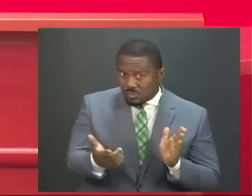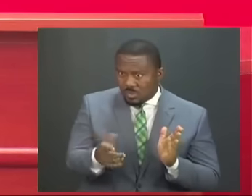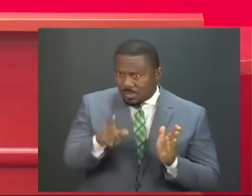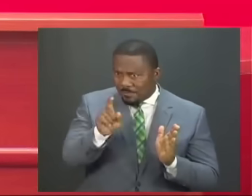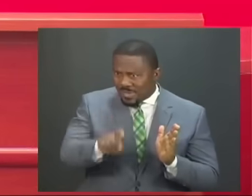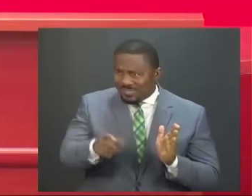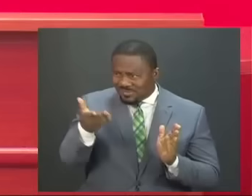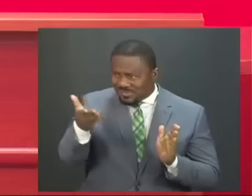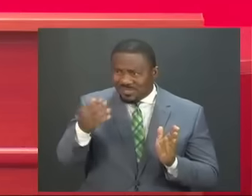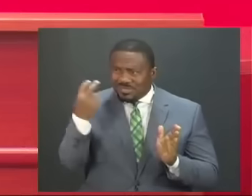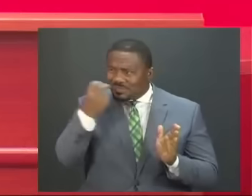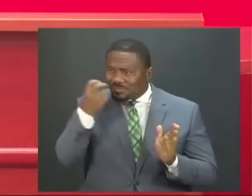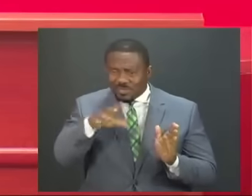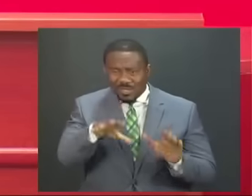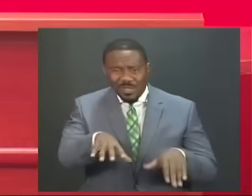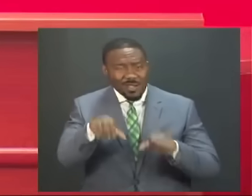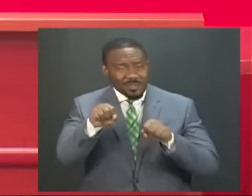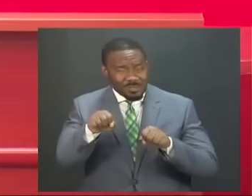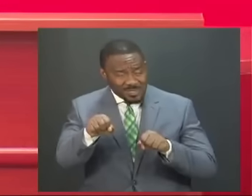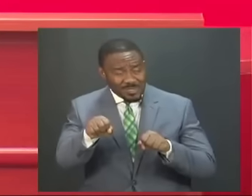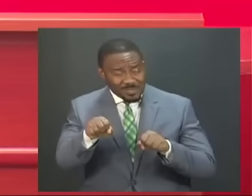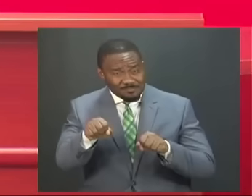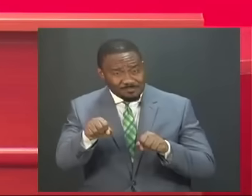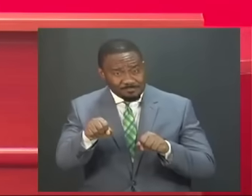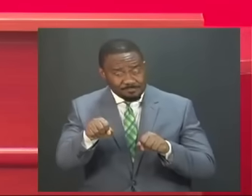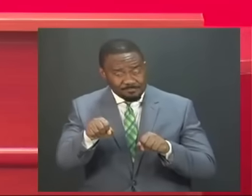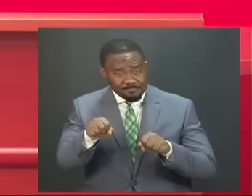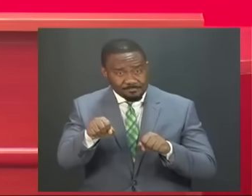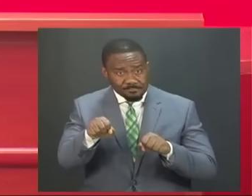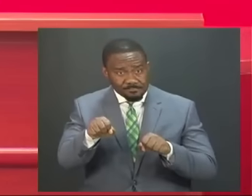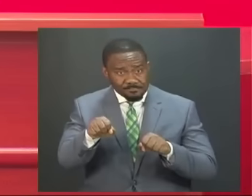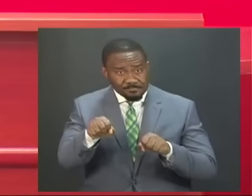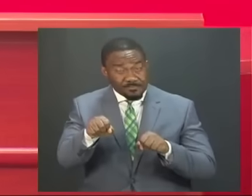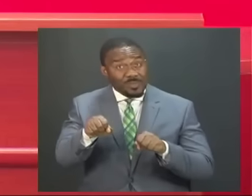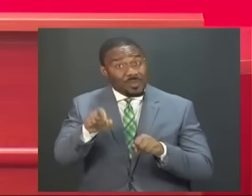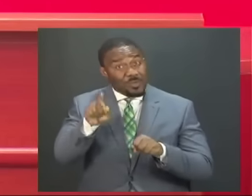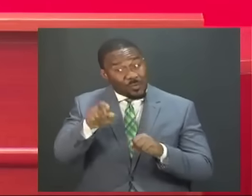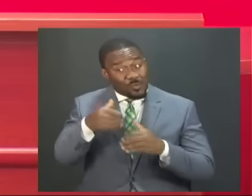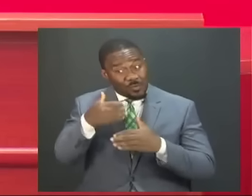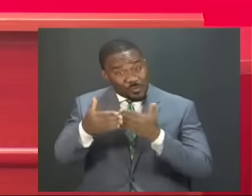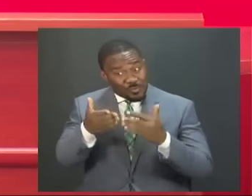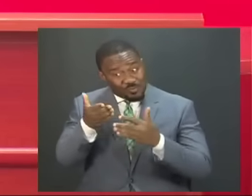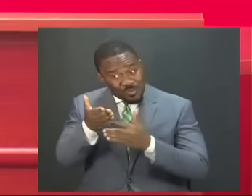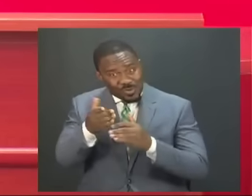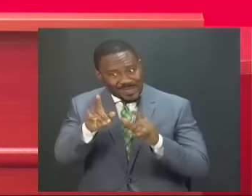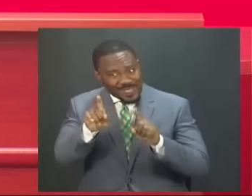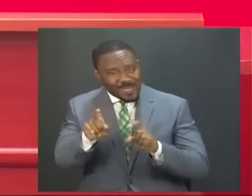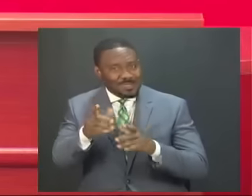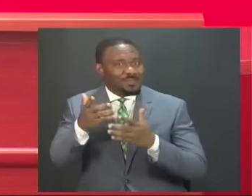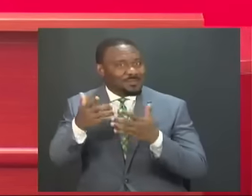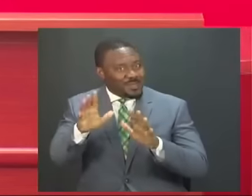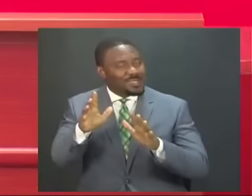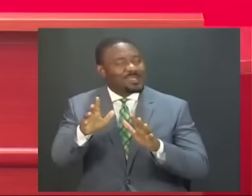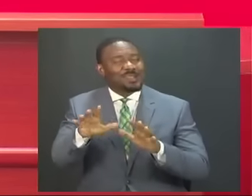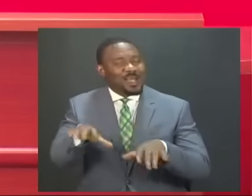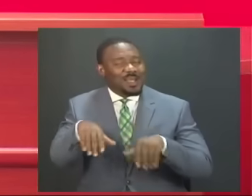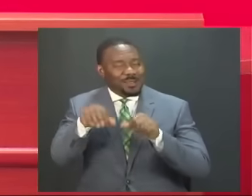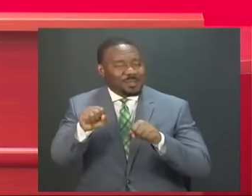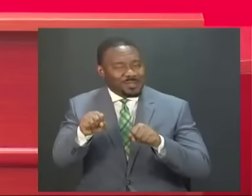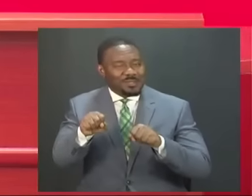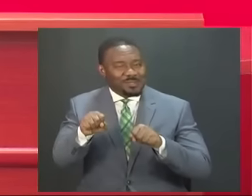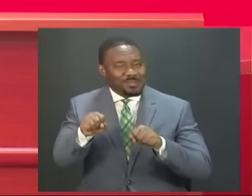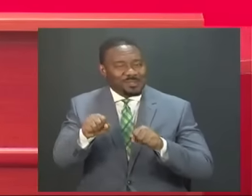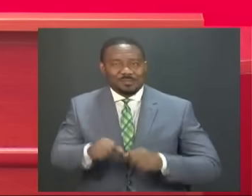admitted. It must pass the admissibility test. After the motion